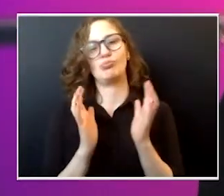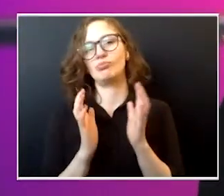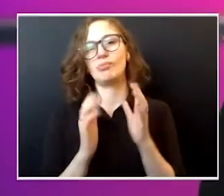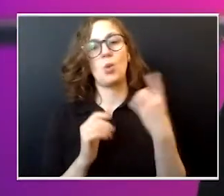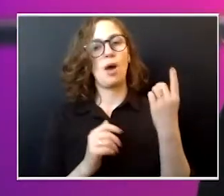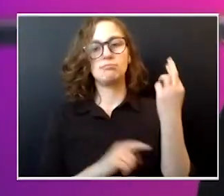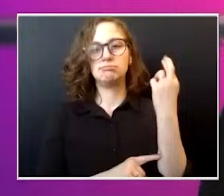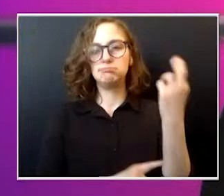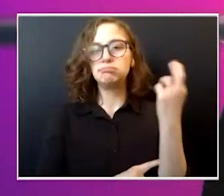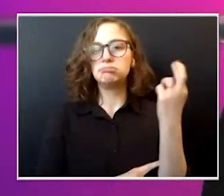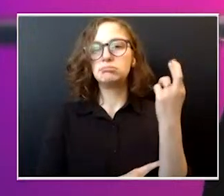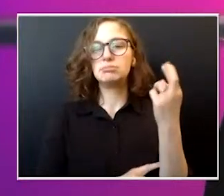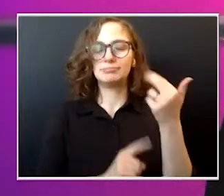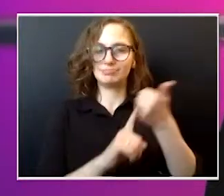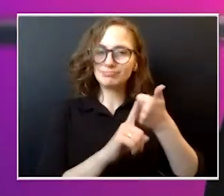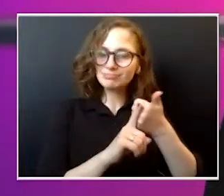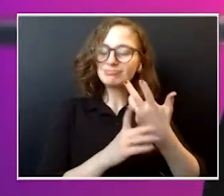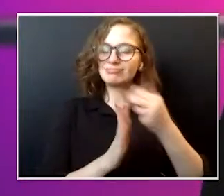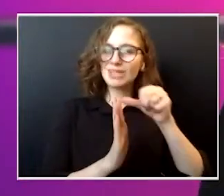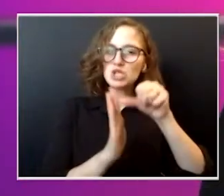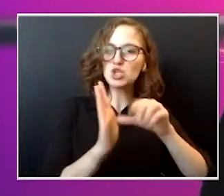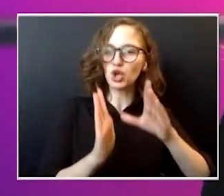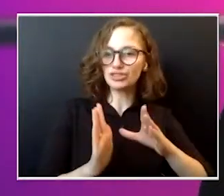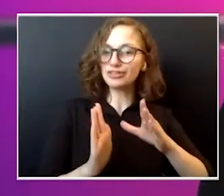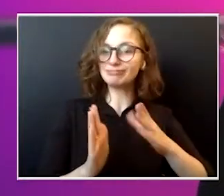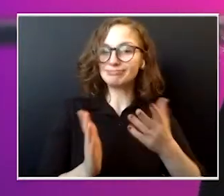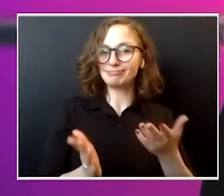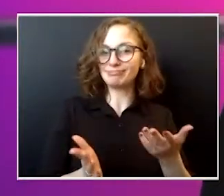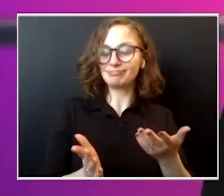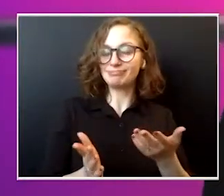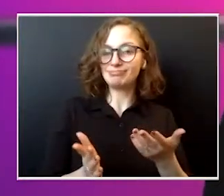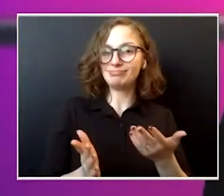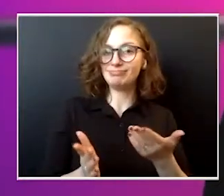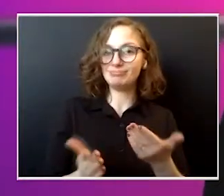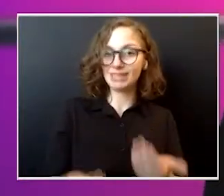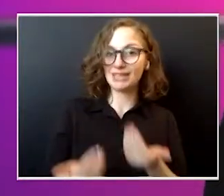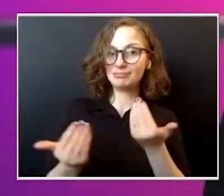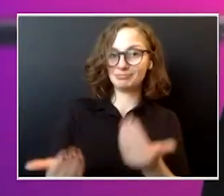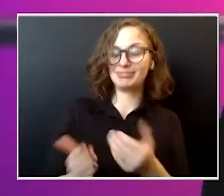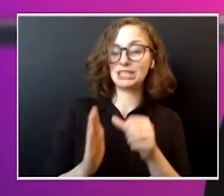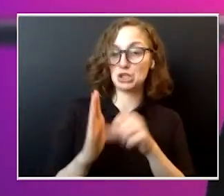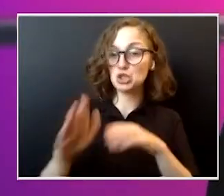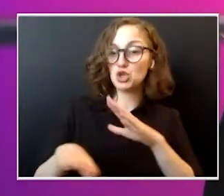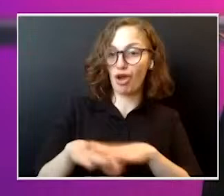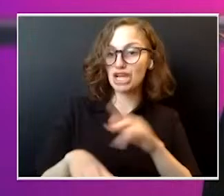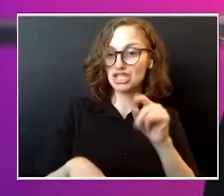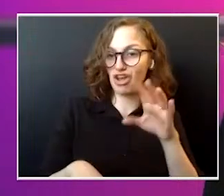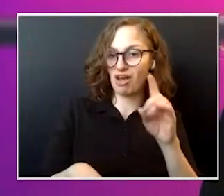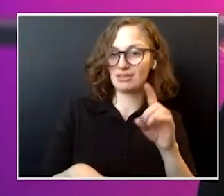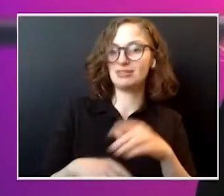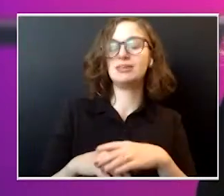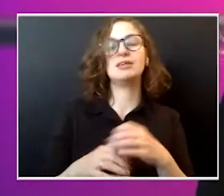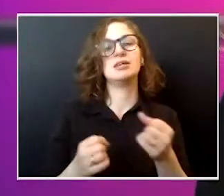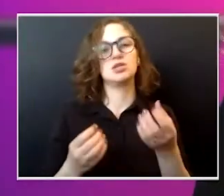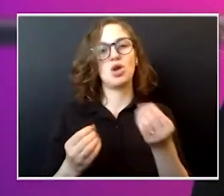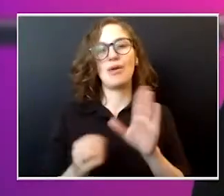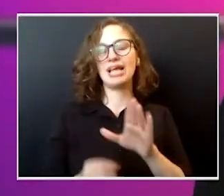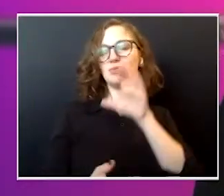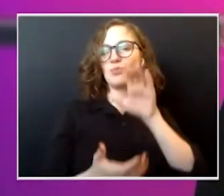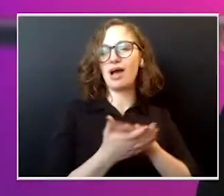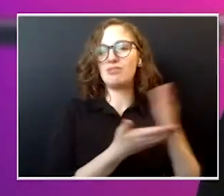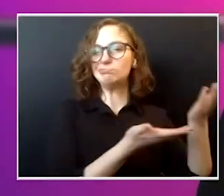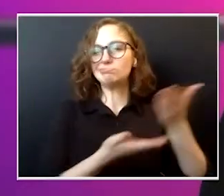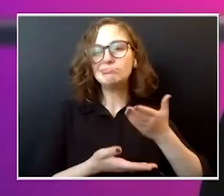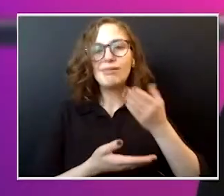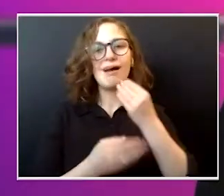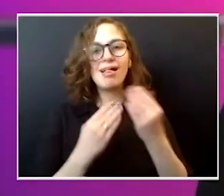one of the surgeons that performed the surgery on Todd. So, you know, his wife brought over lunch to me, my aunt,